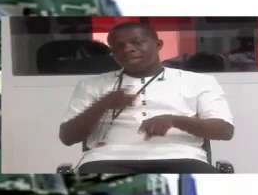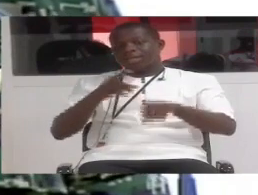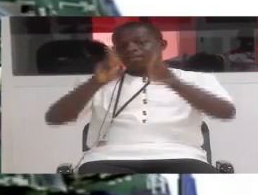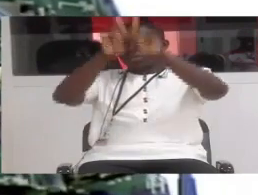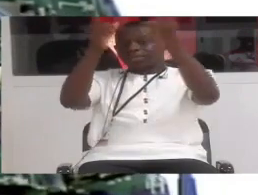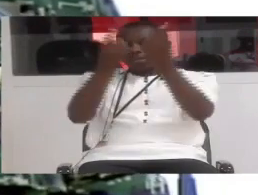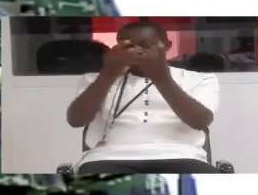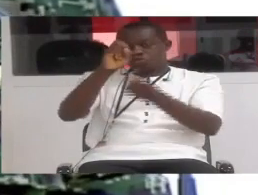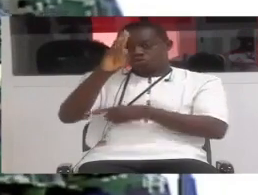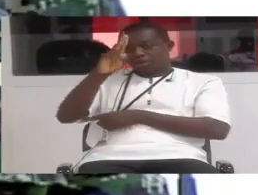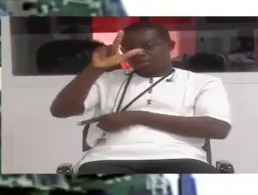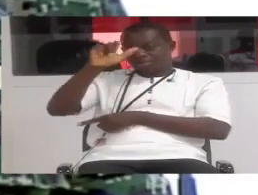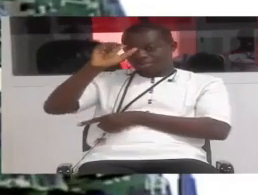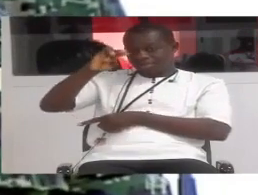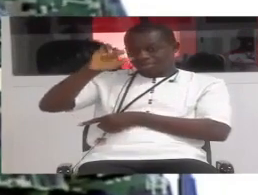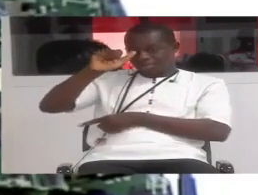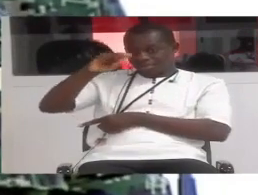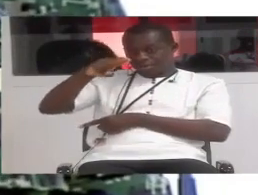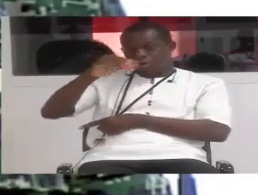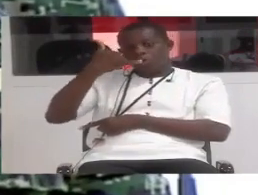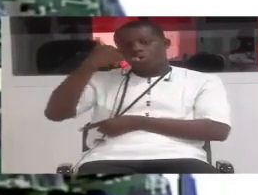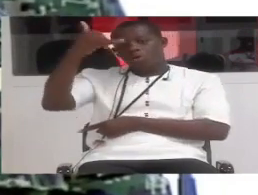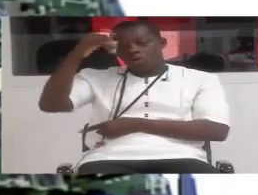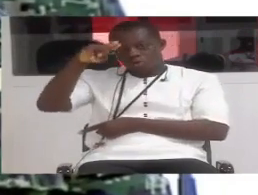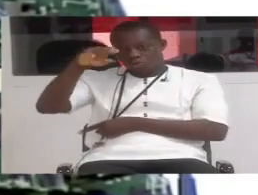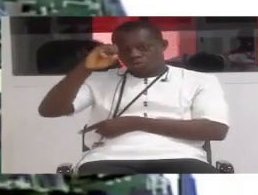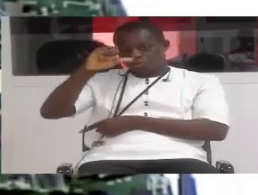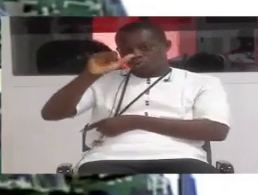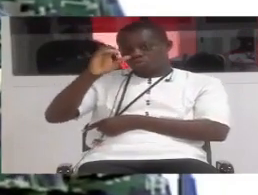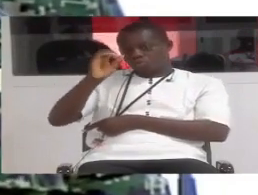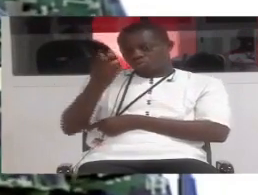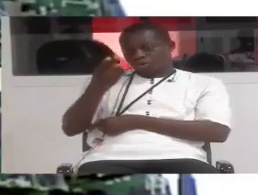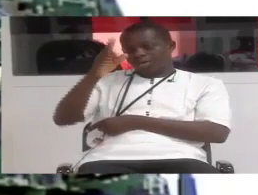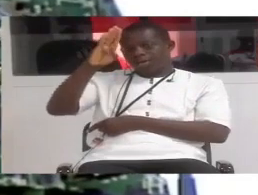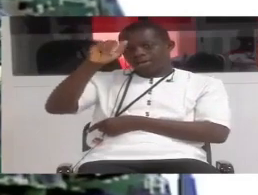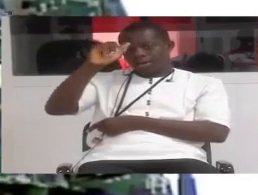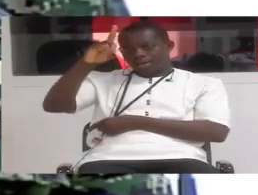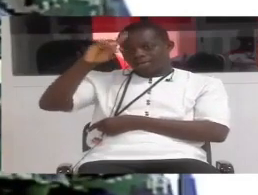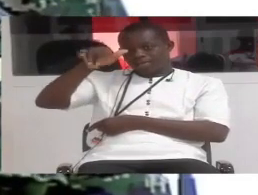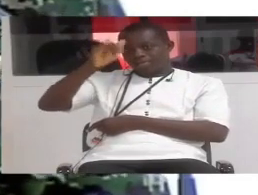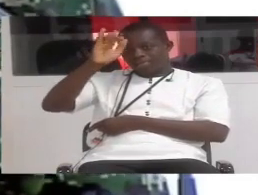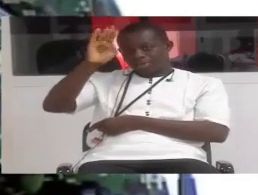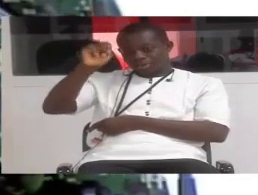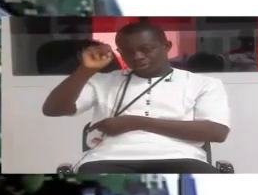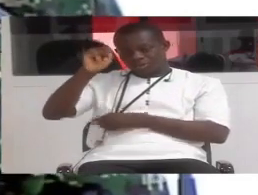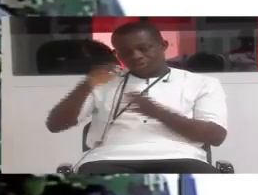Suleiman Badji called Nua Badji. That was when General Suleiman Badji called Major Nua Badji.